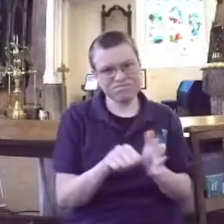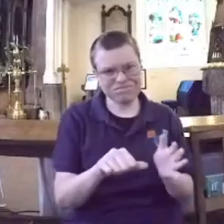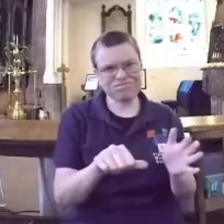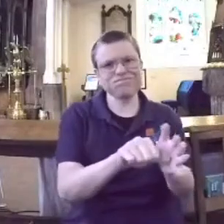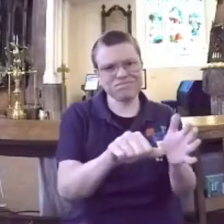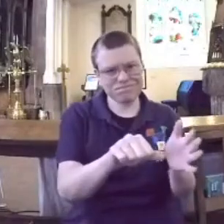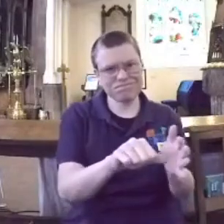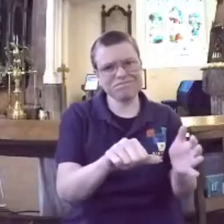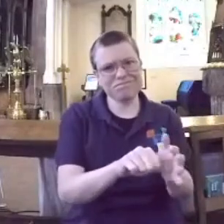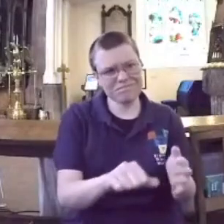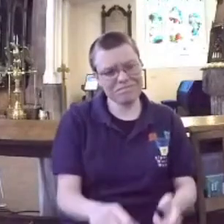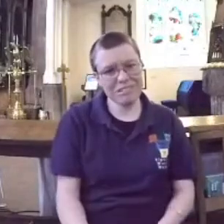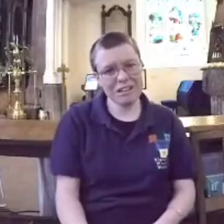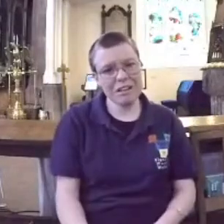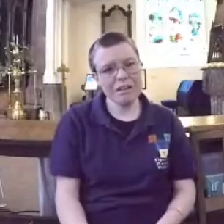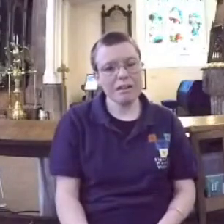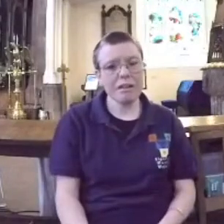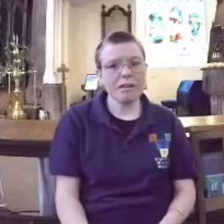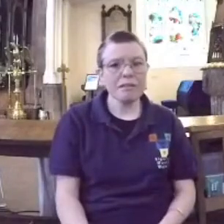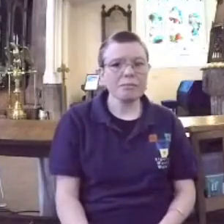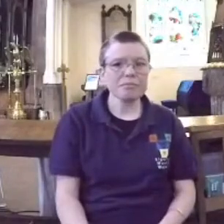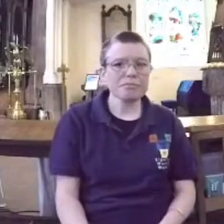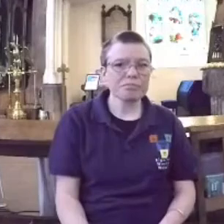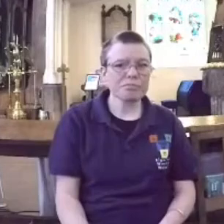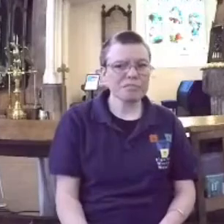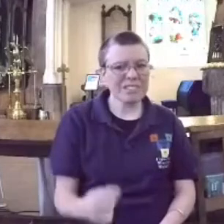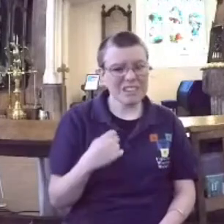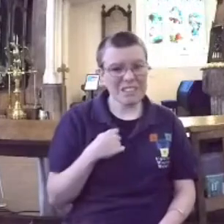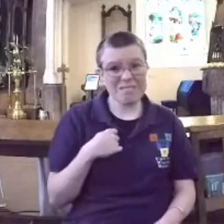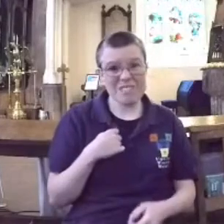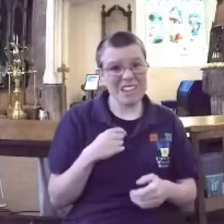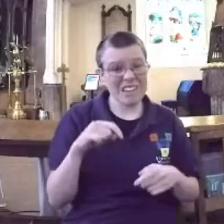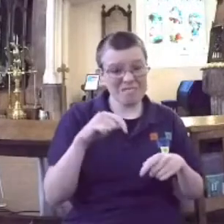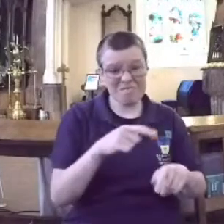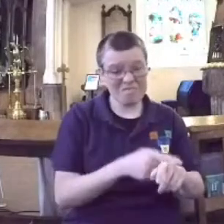And whilst I don't really remember much of that time,